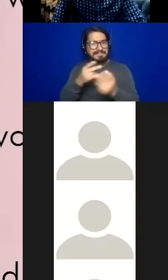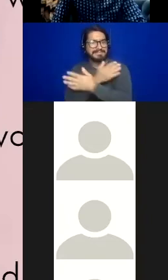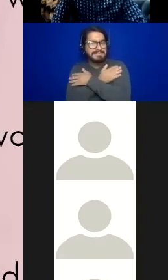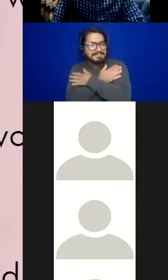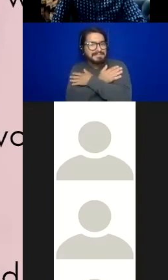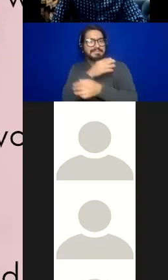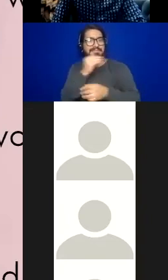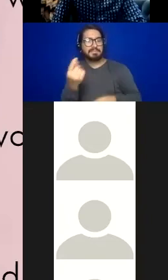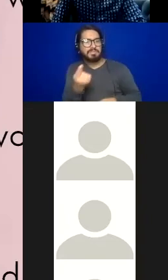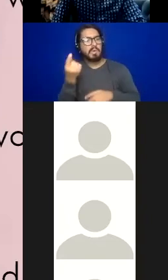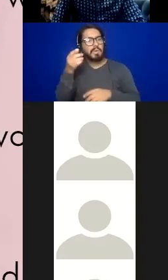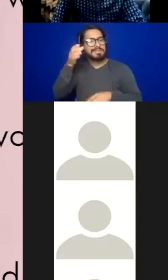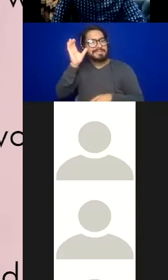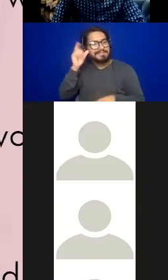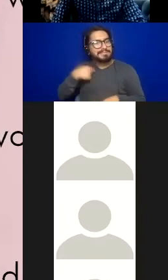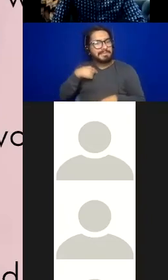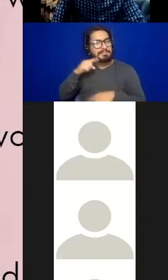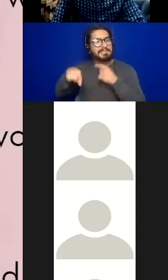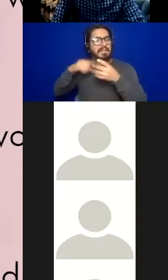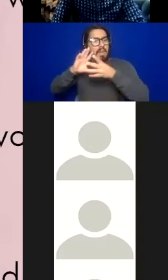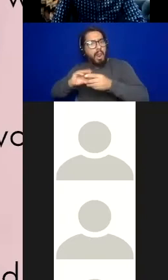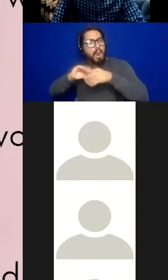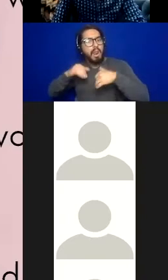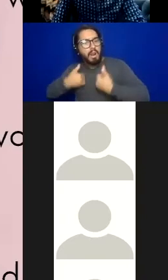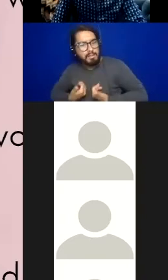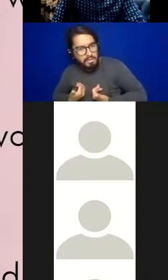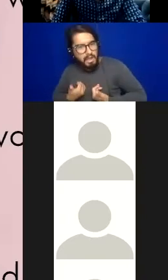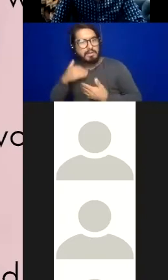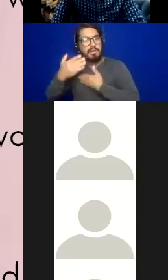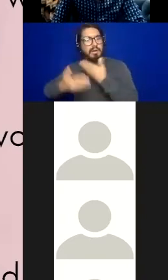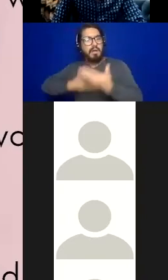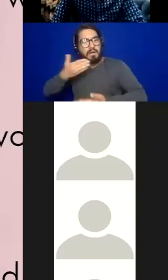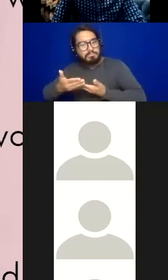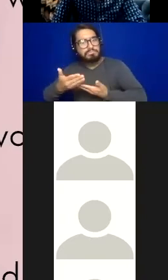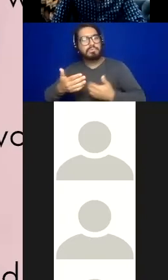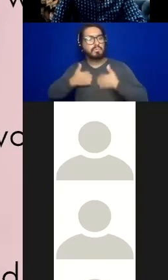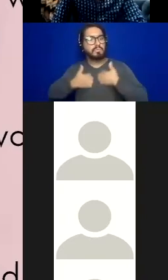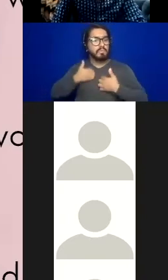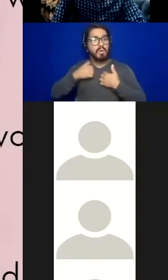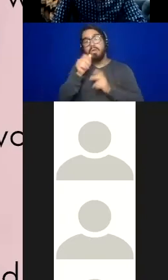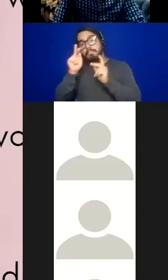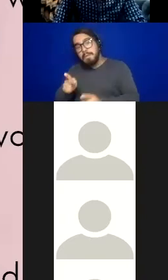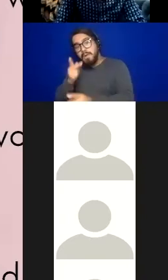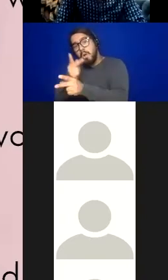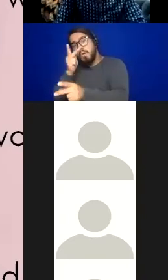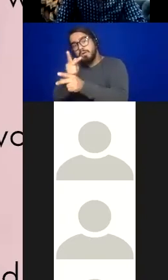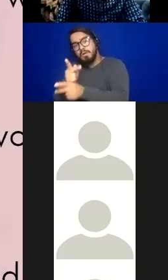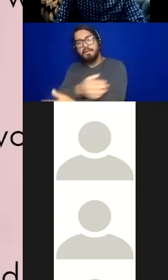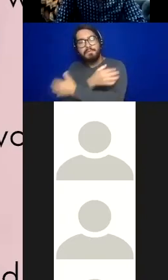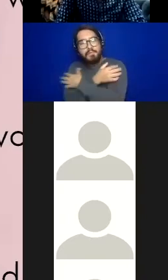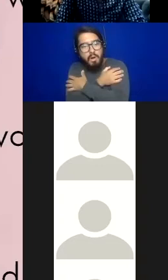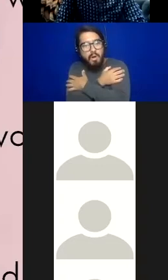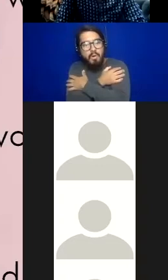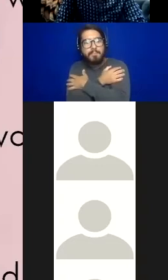with the necessarily rugged emotion. And then people to hold me with care as I release those feelings, not an orderly to hold